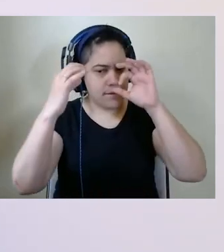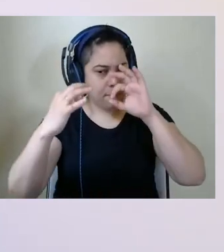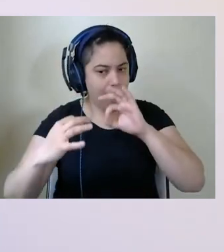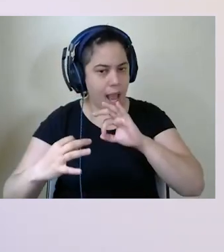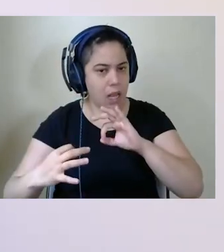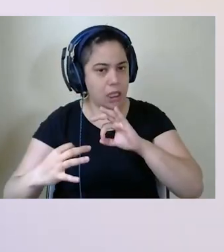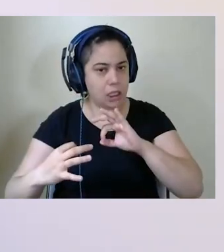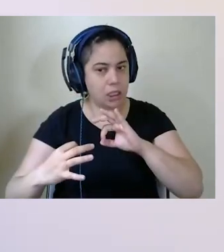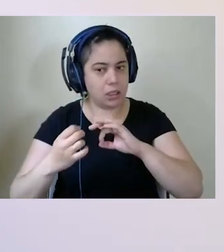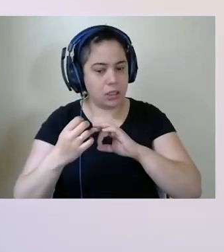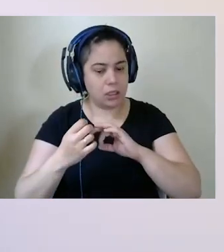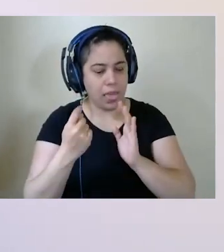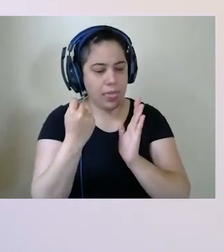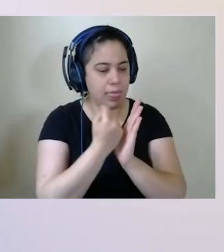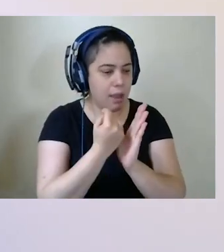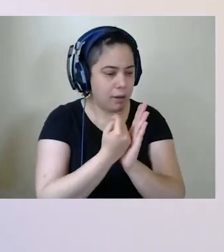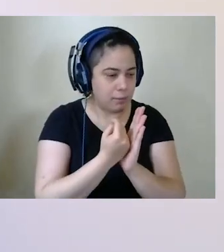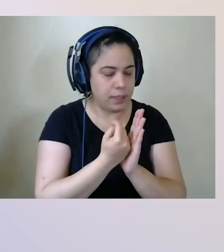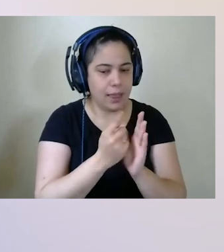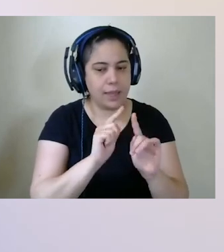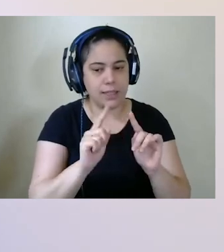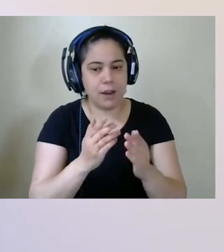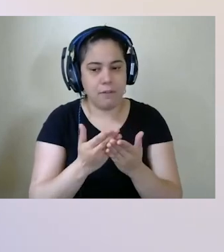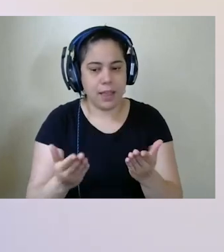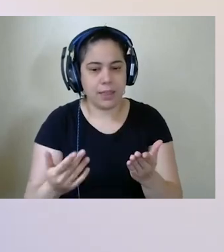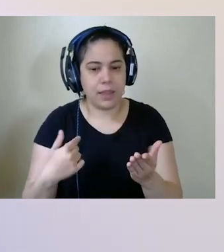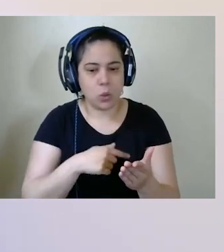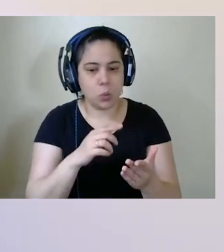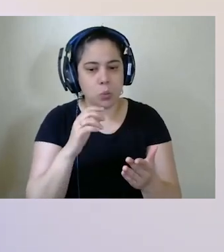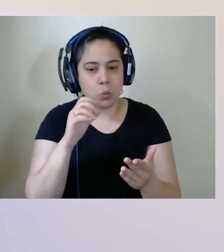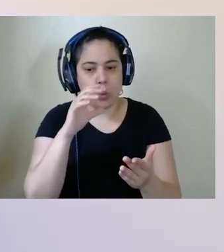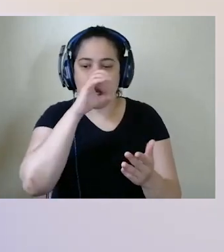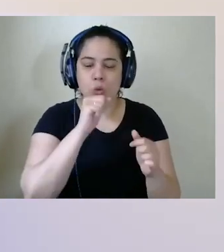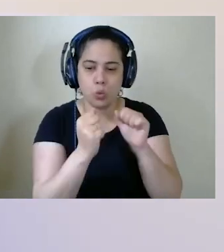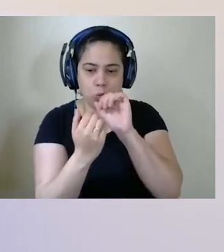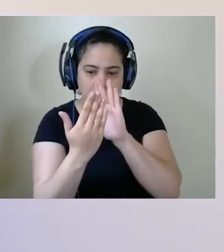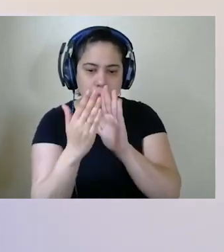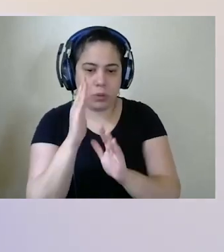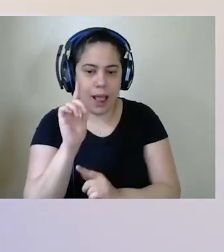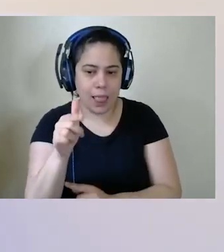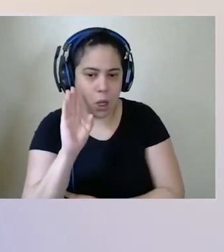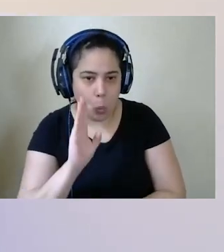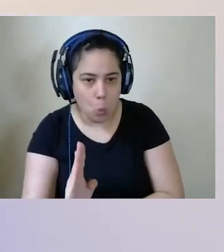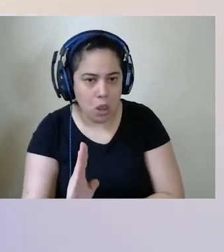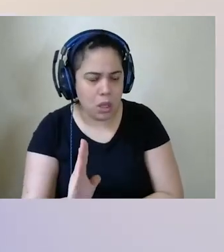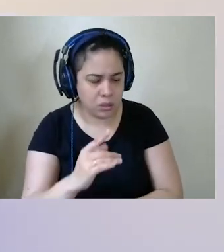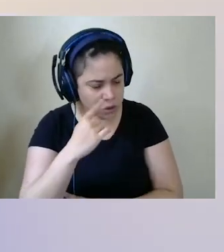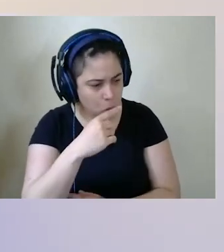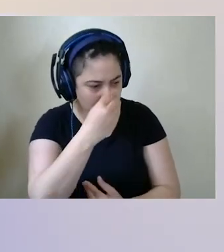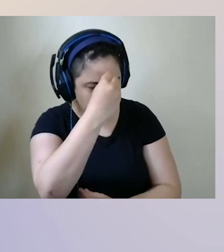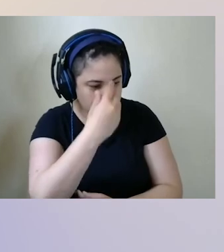for therapy and so on to address these? Well, yeah, I mean, I think